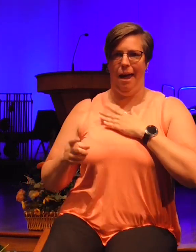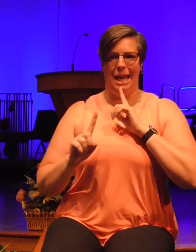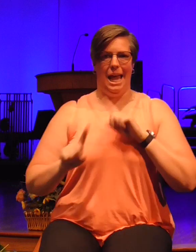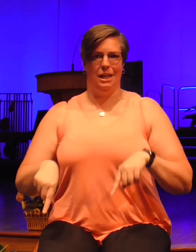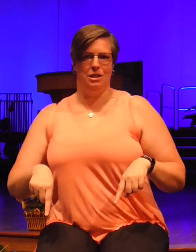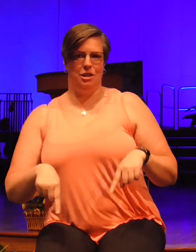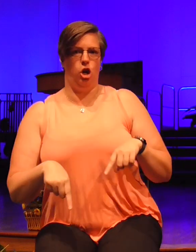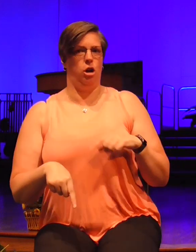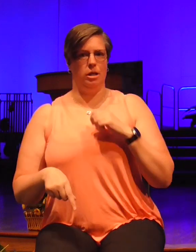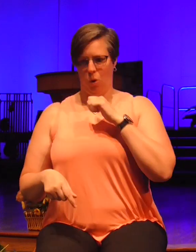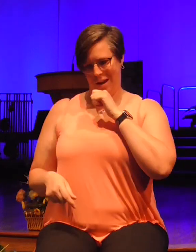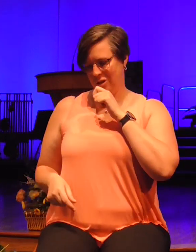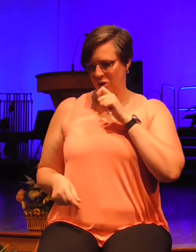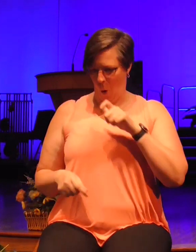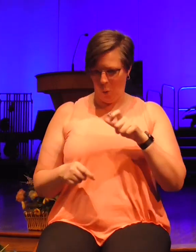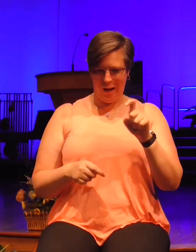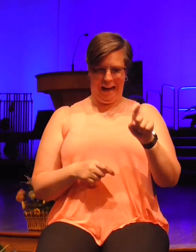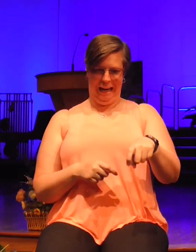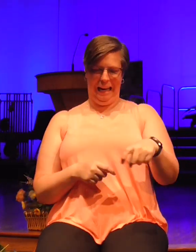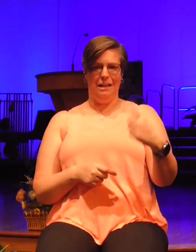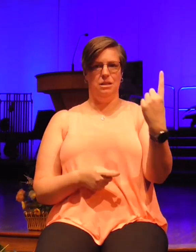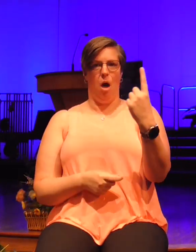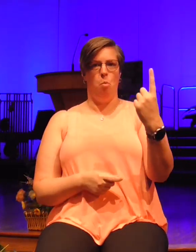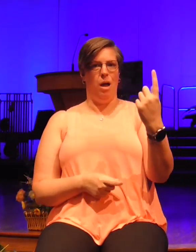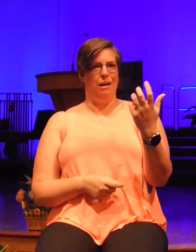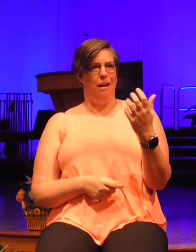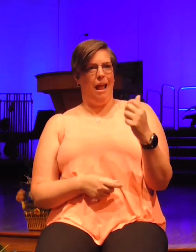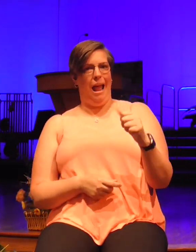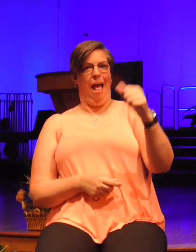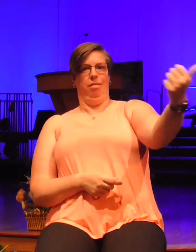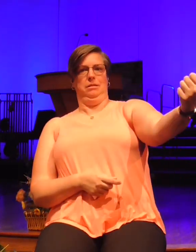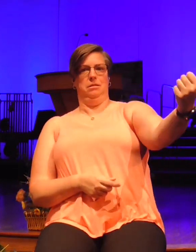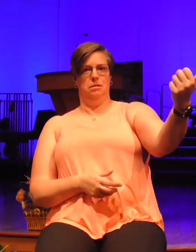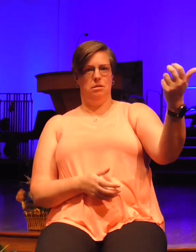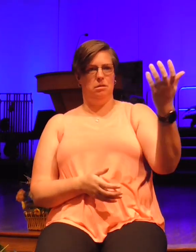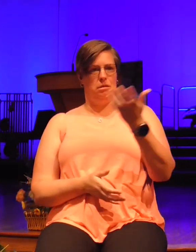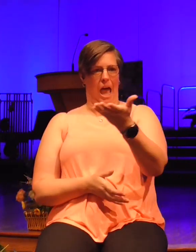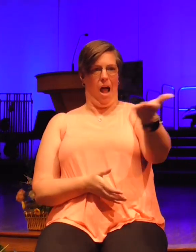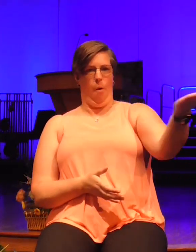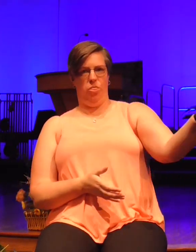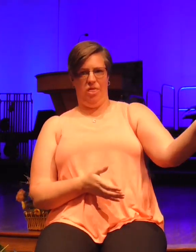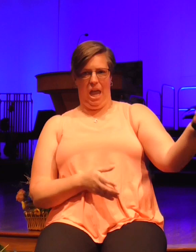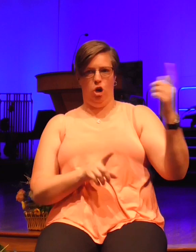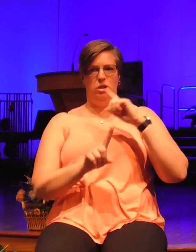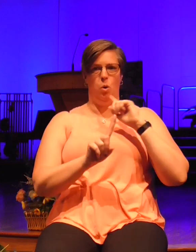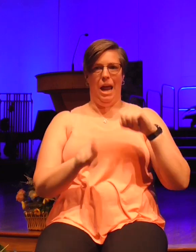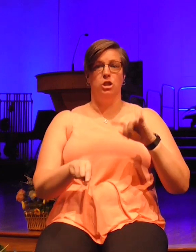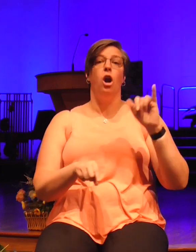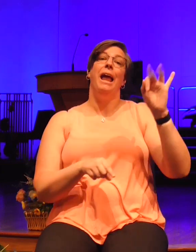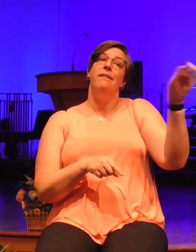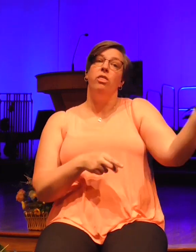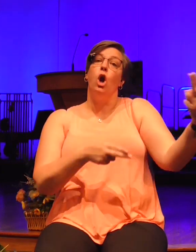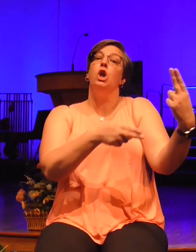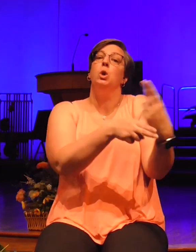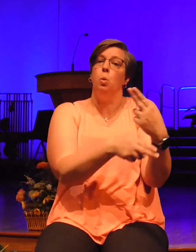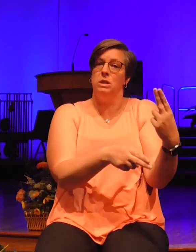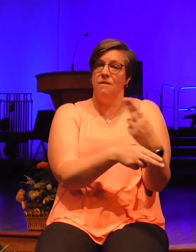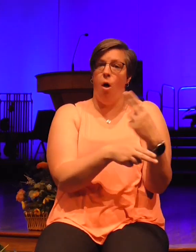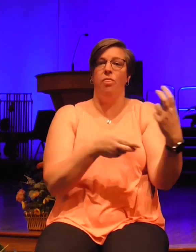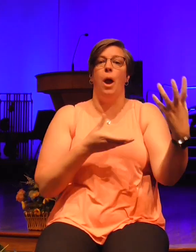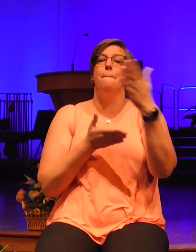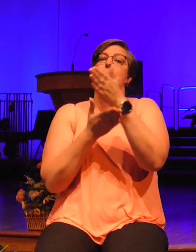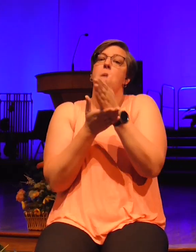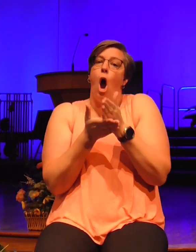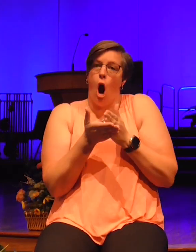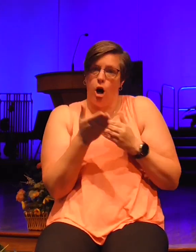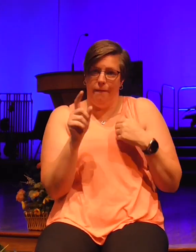don't necessarily need someone out there to answer it, although if someone out there is useful, they could be part of the answer, and